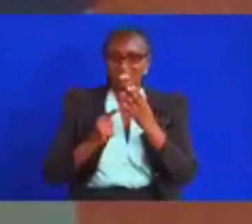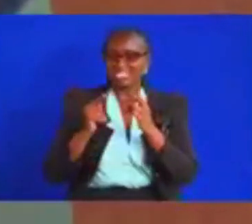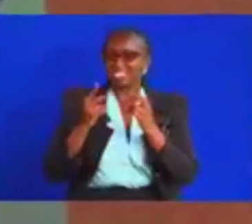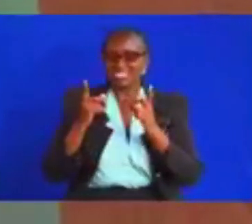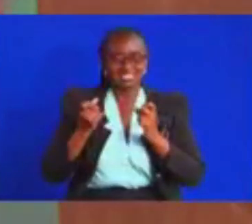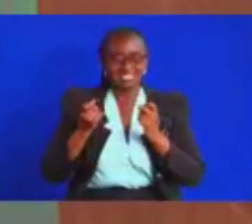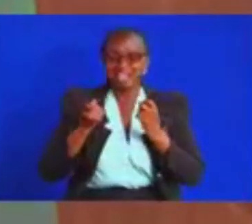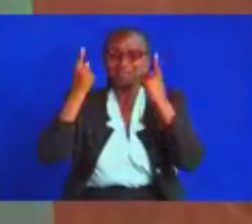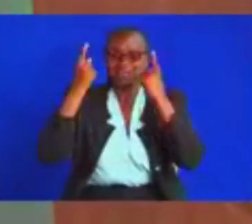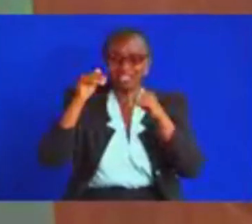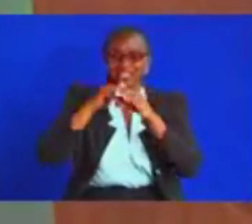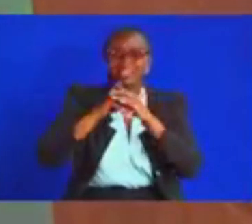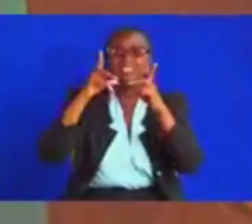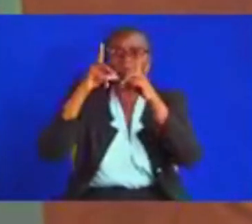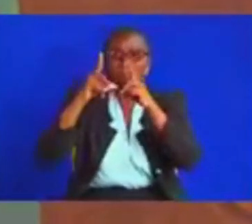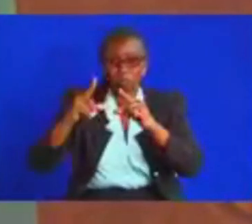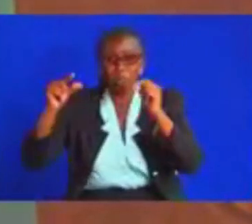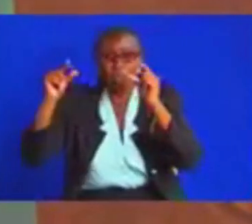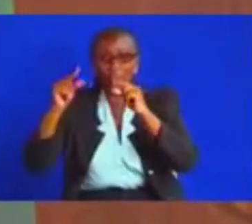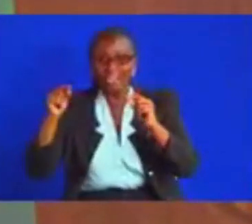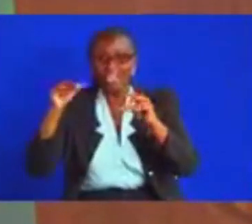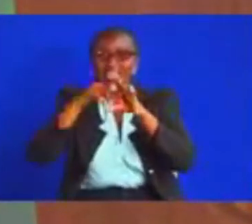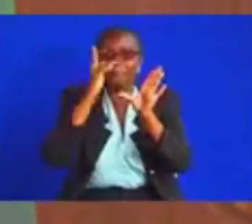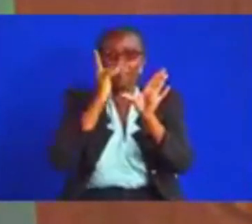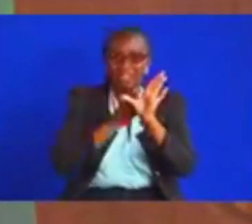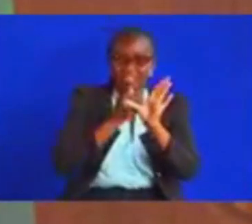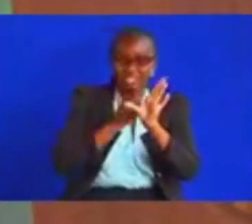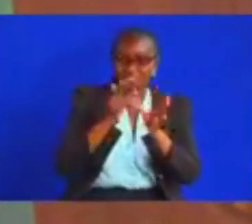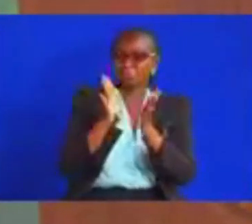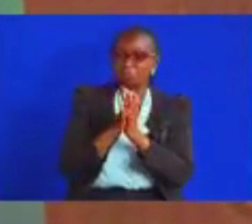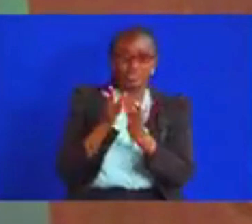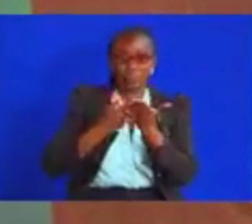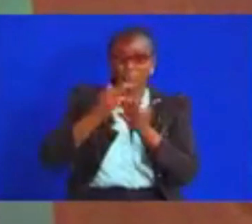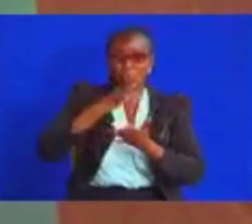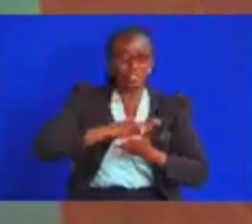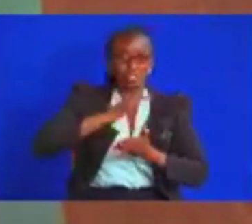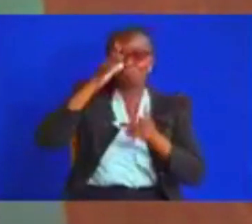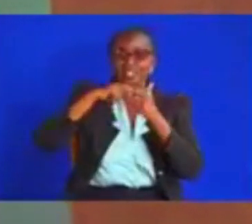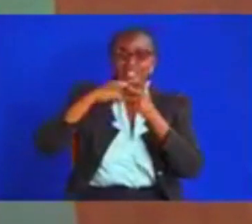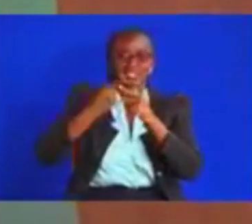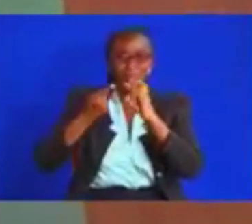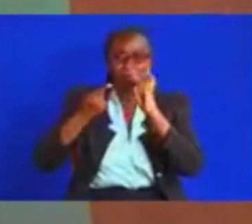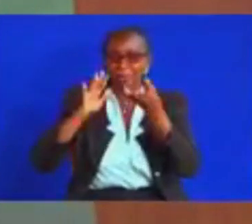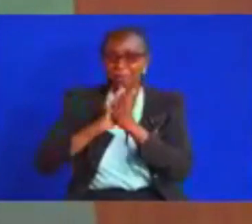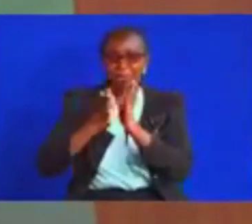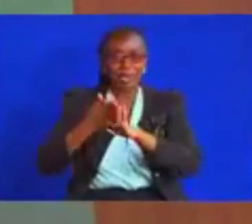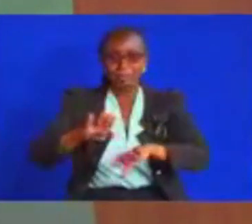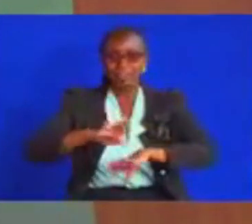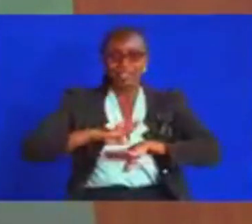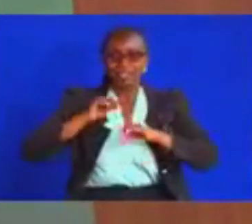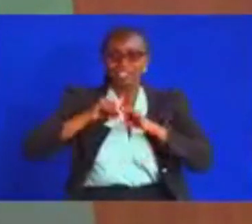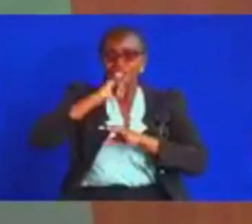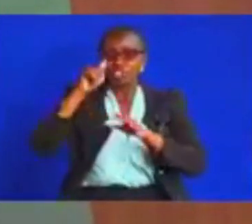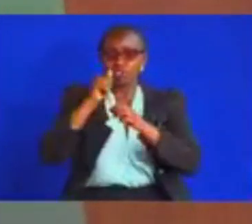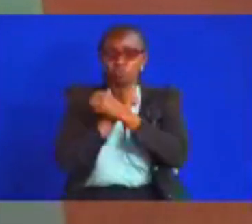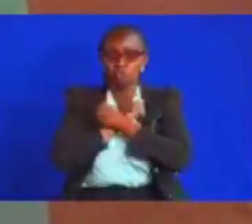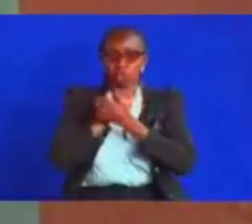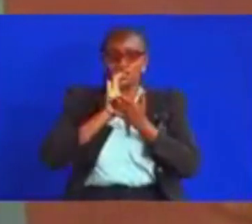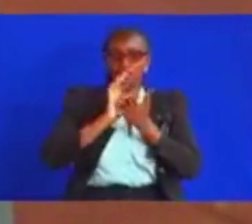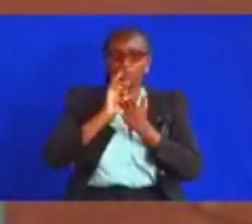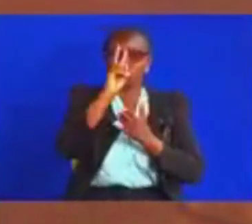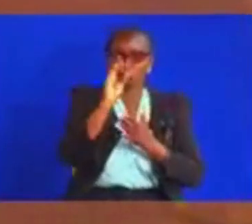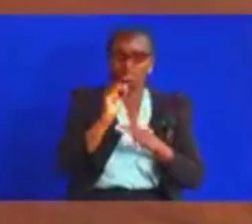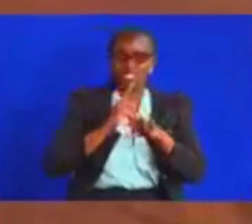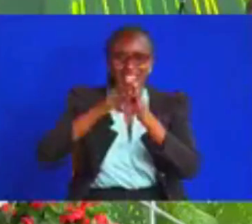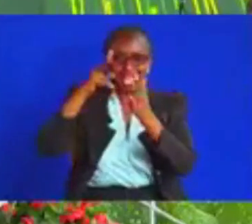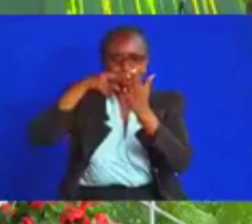in scripture in partnership with the Holy Spirit will be sufficient. In John chapter 20, when you read from